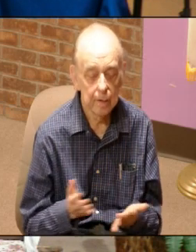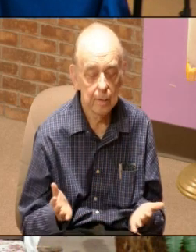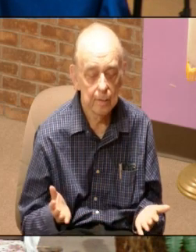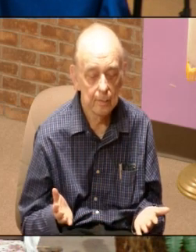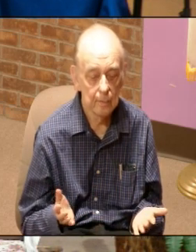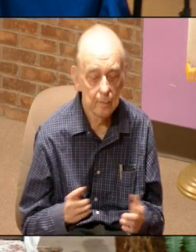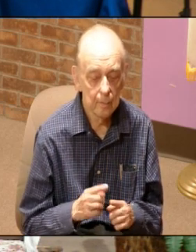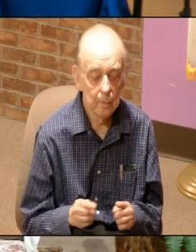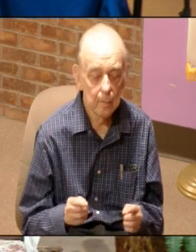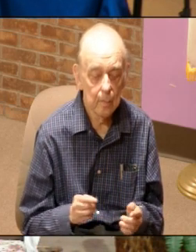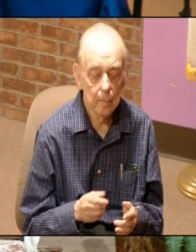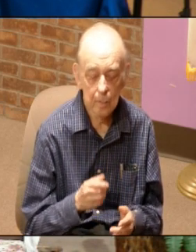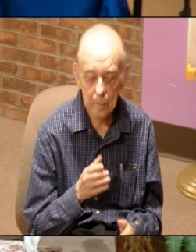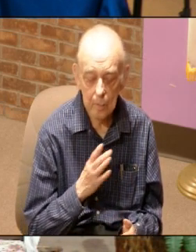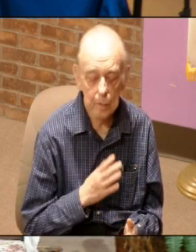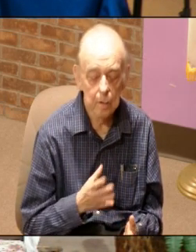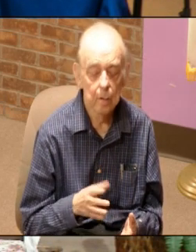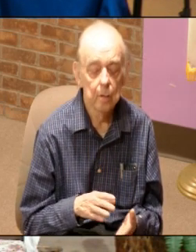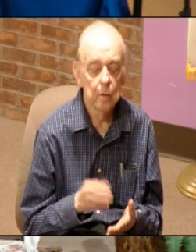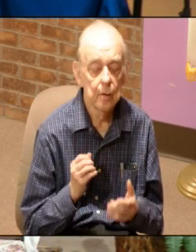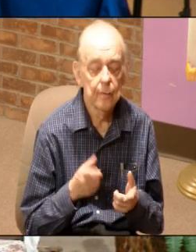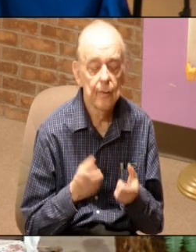But she learned real quick.